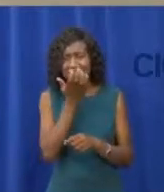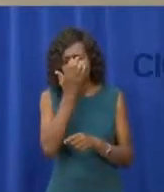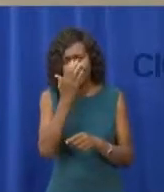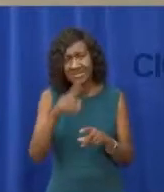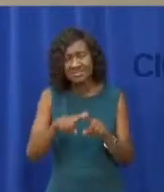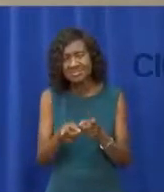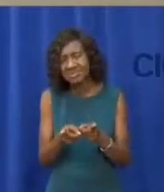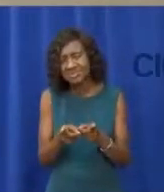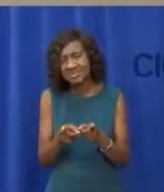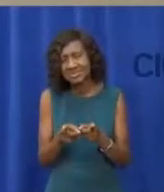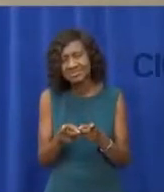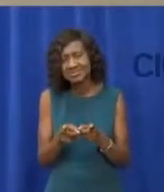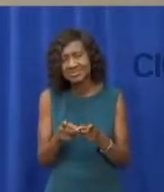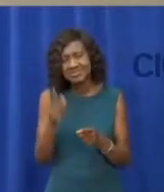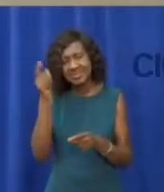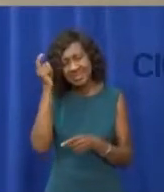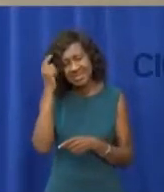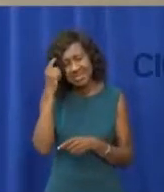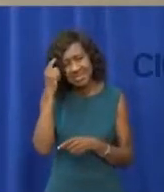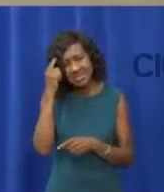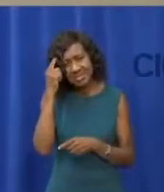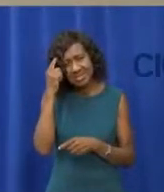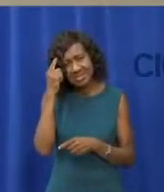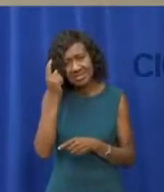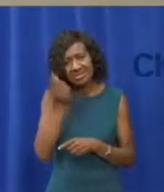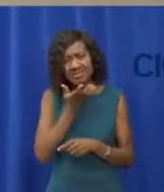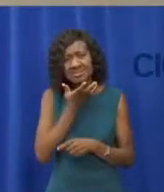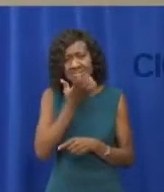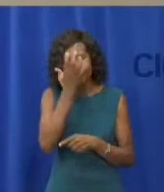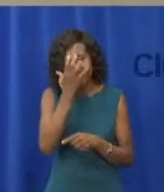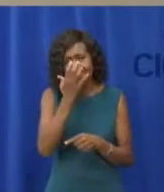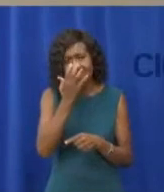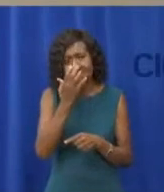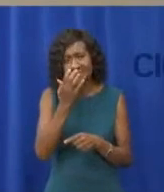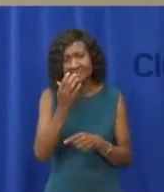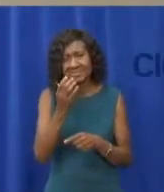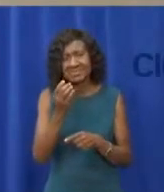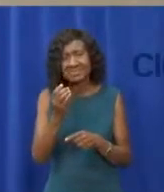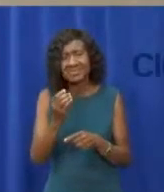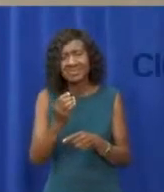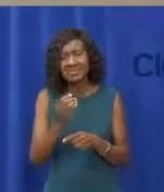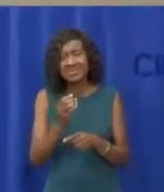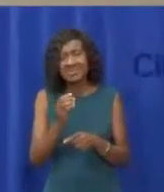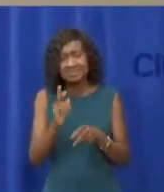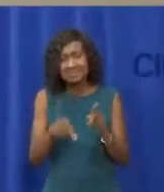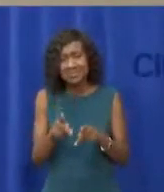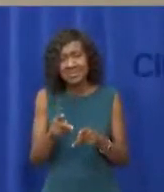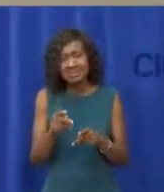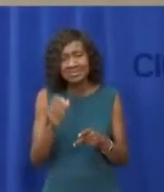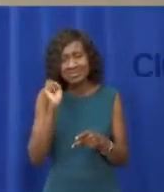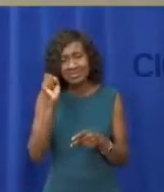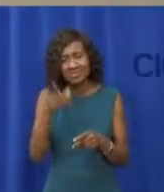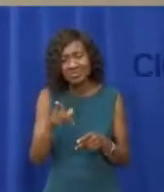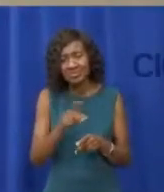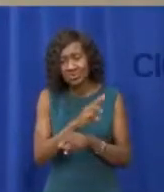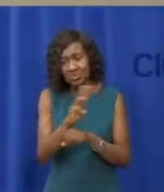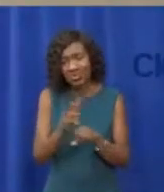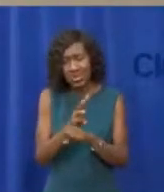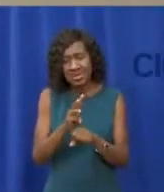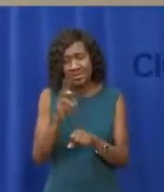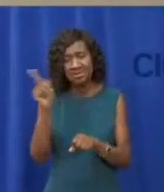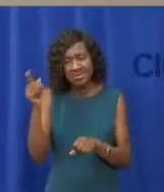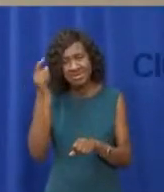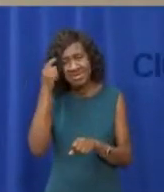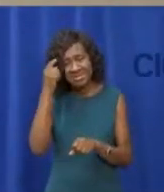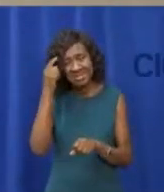which in my personal opinion, I think masks are the way to go. And hopefully, with some of the